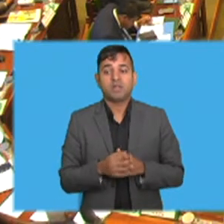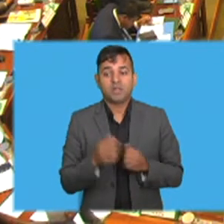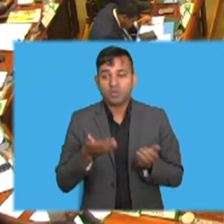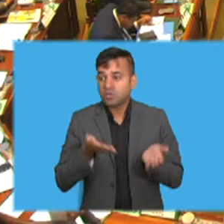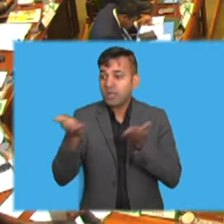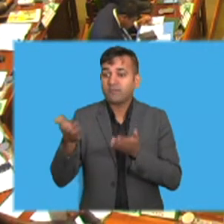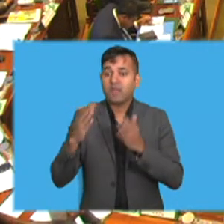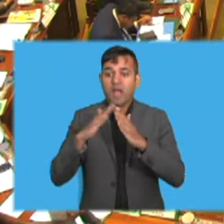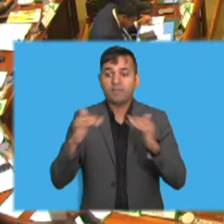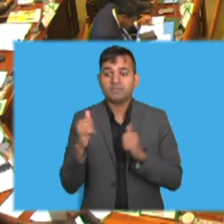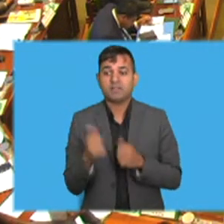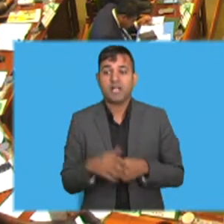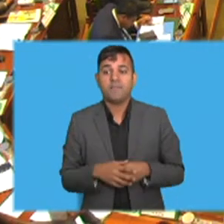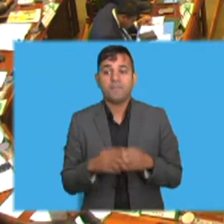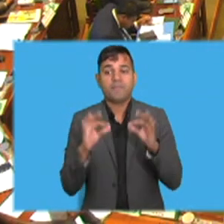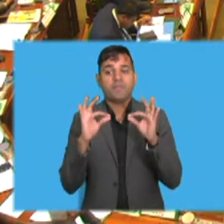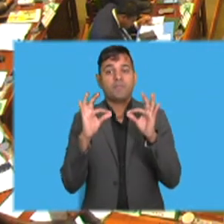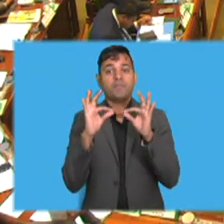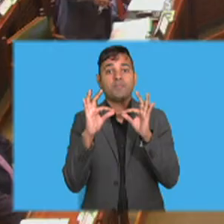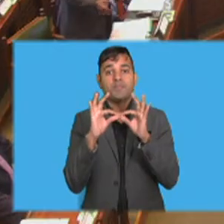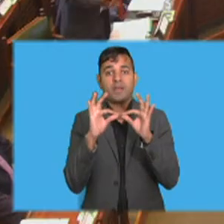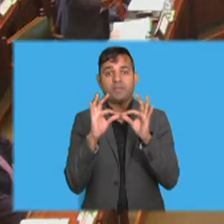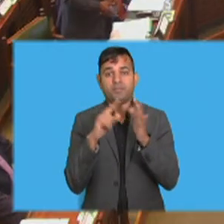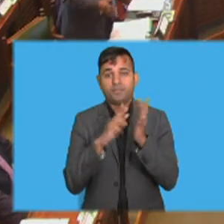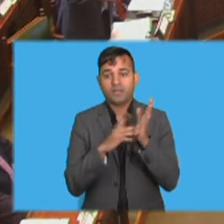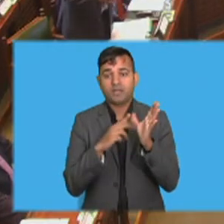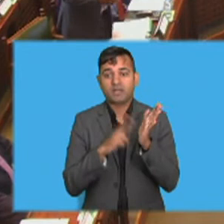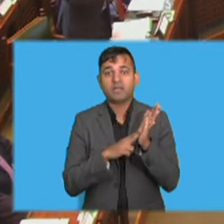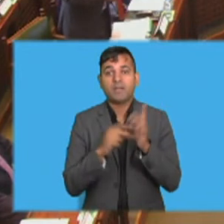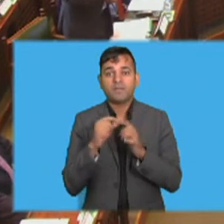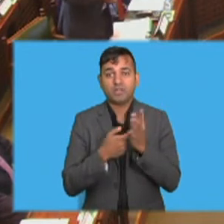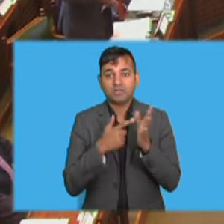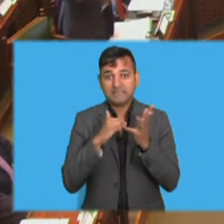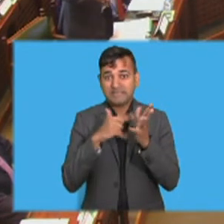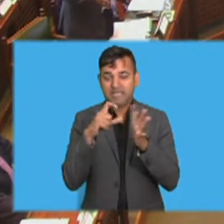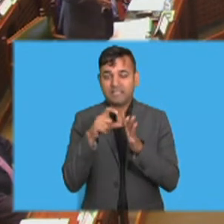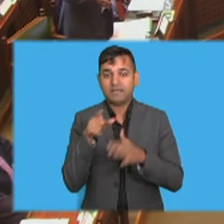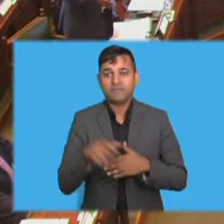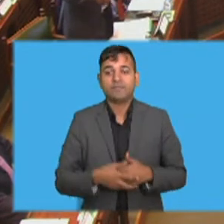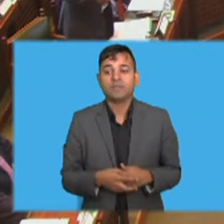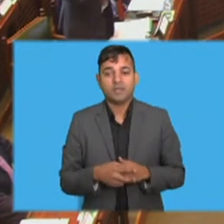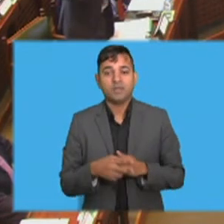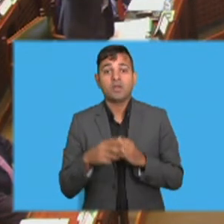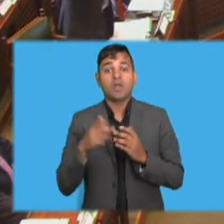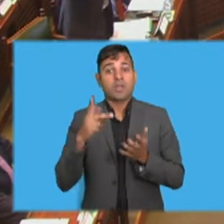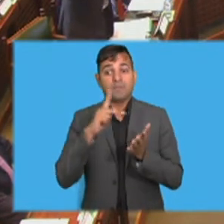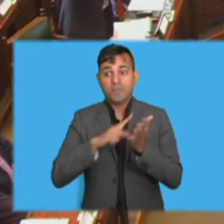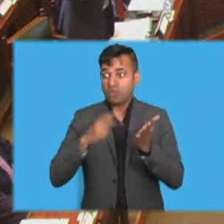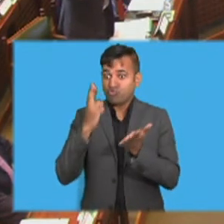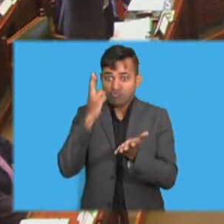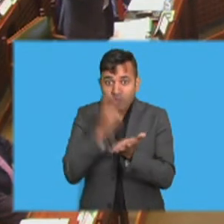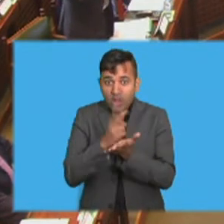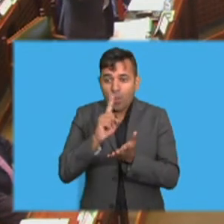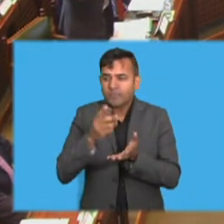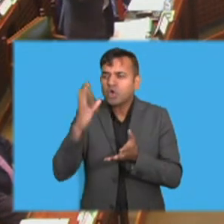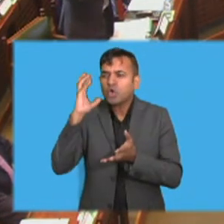Thank you, Madam Speaker. The Prime Minister showed the Constitution. Possibly as part of the Truth and Reconciliation Commission, would the Prime